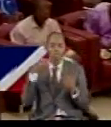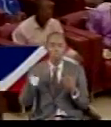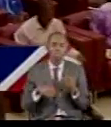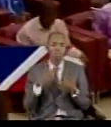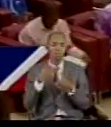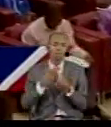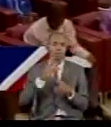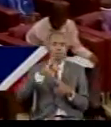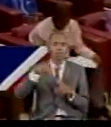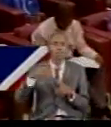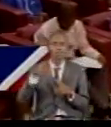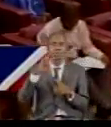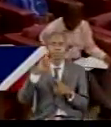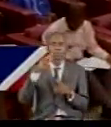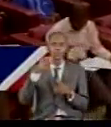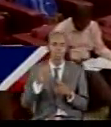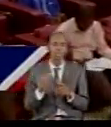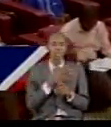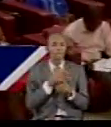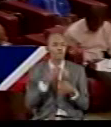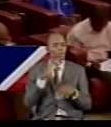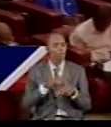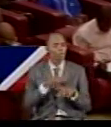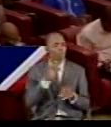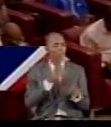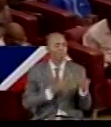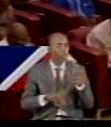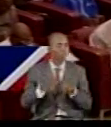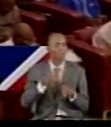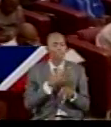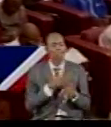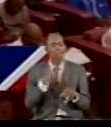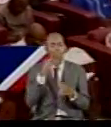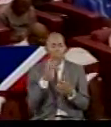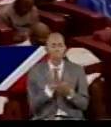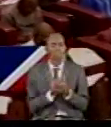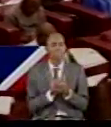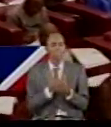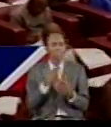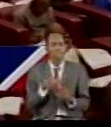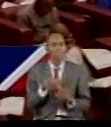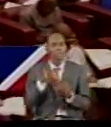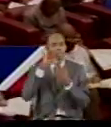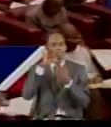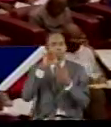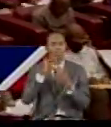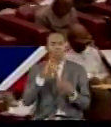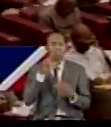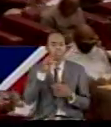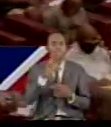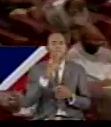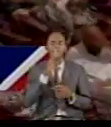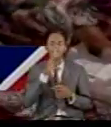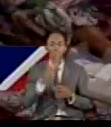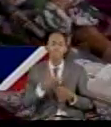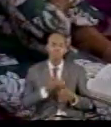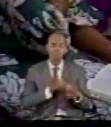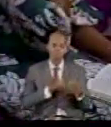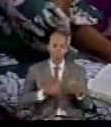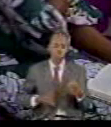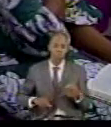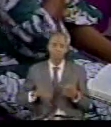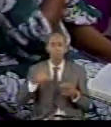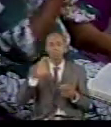taught the brethren and said, except ye be circumcised after